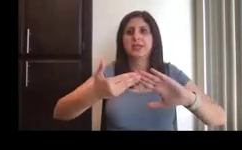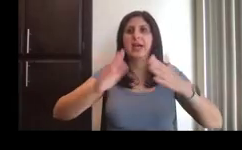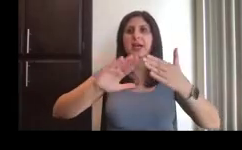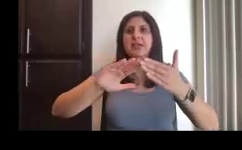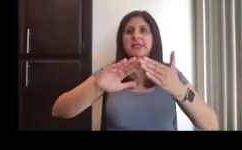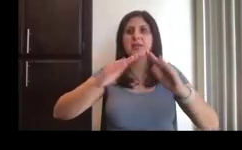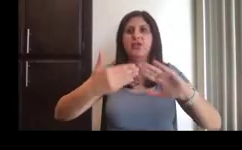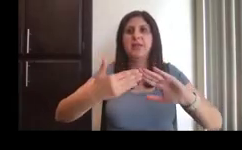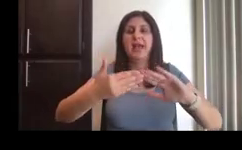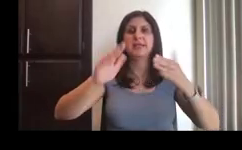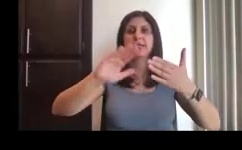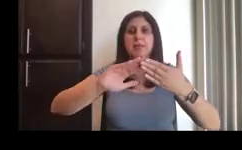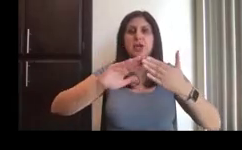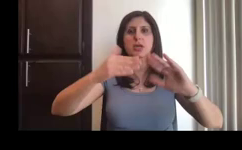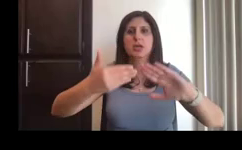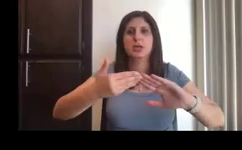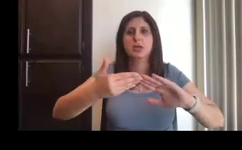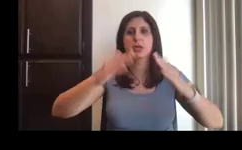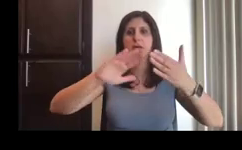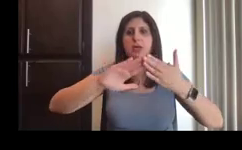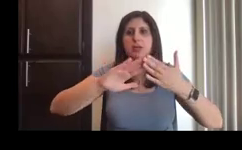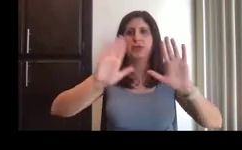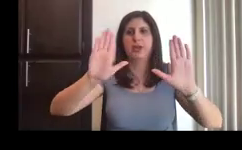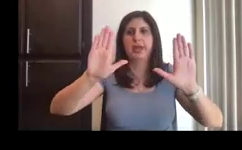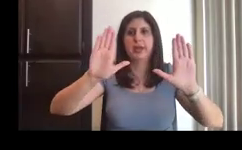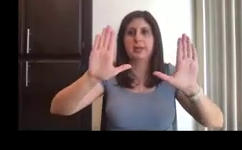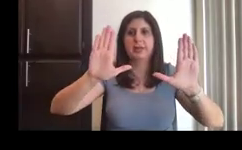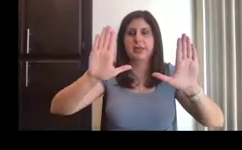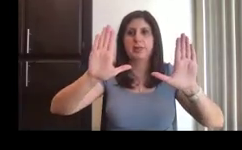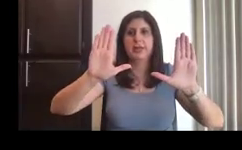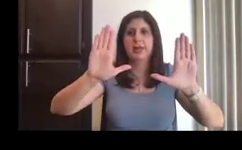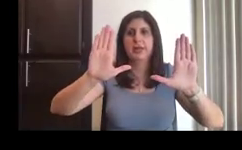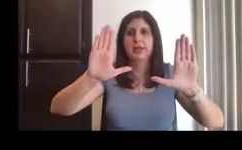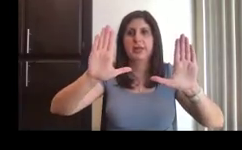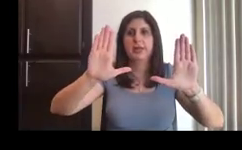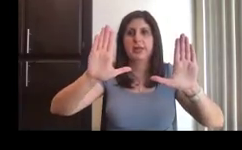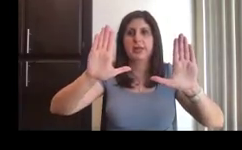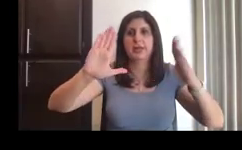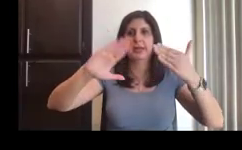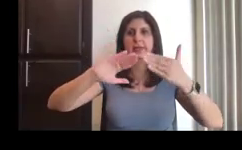City. So it's kind of the same movement as number. Your hand completely open.